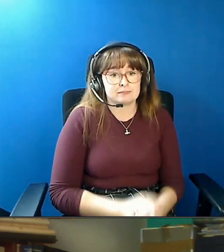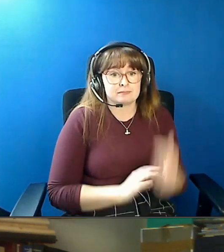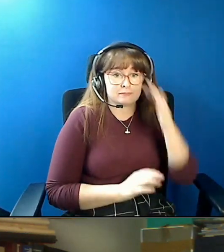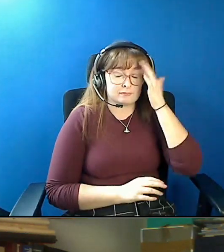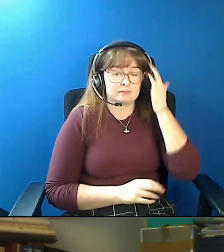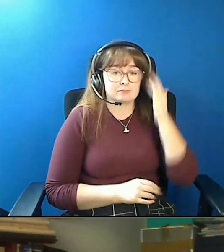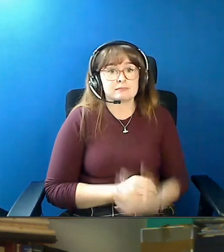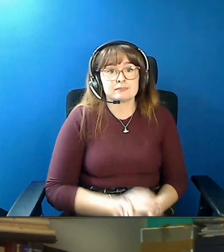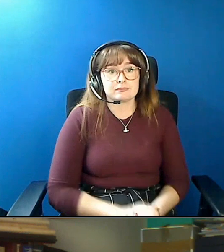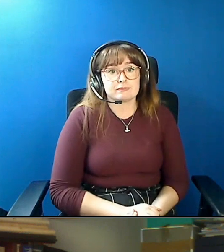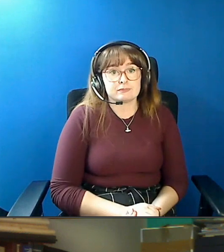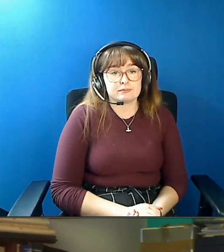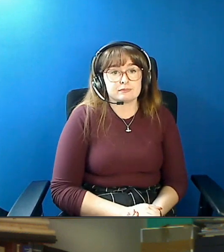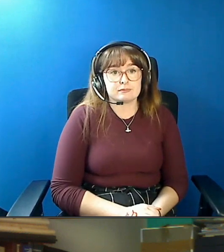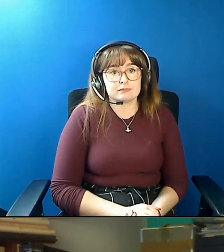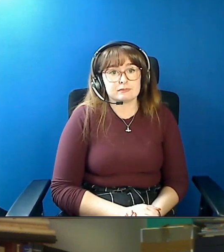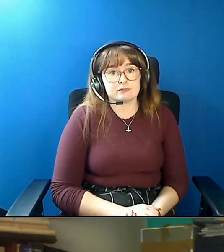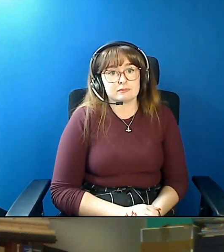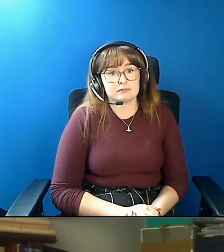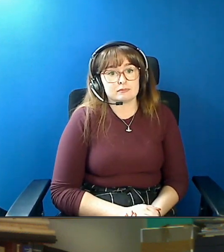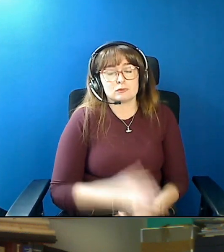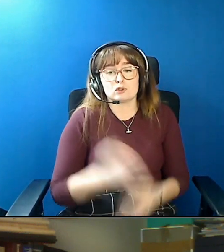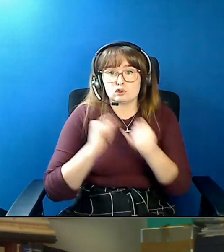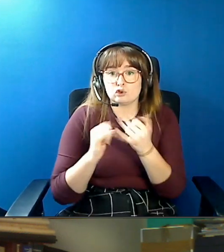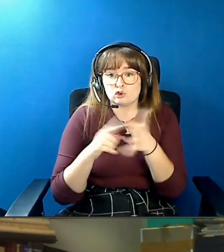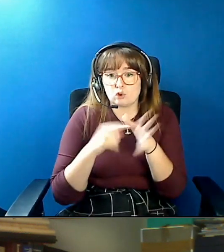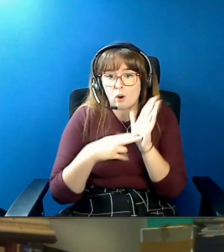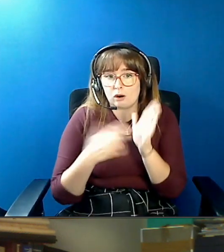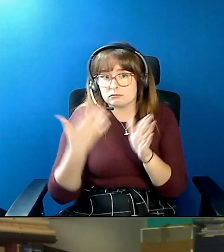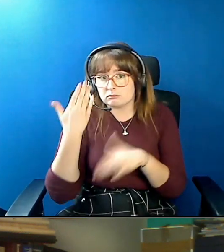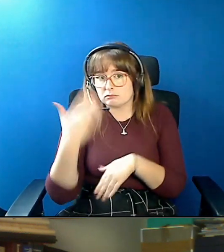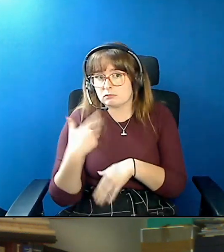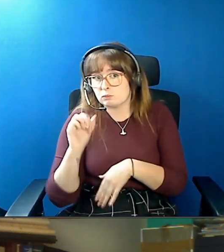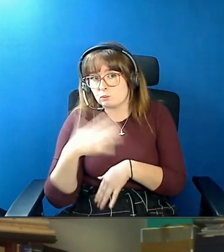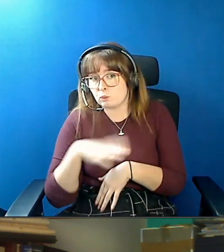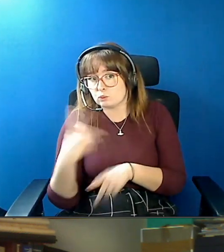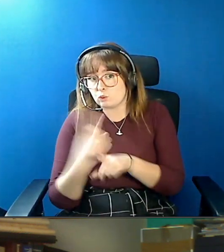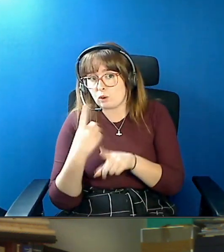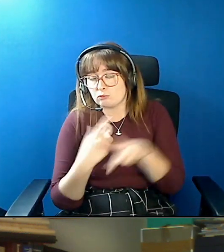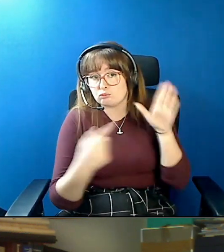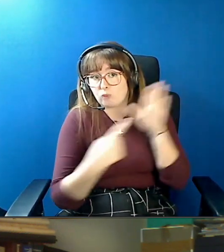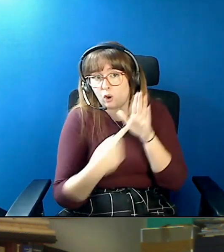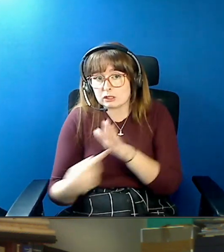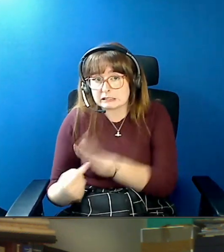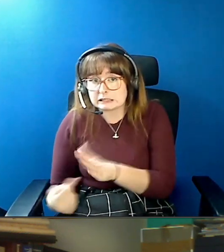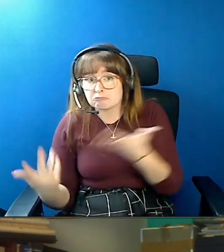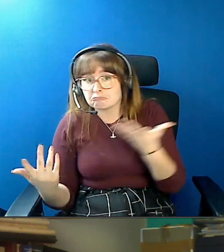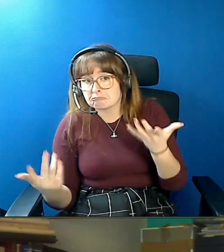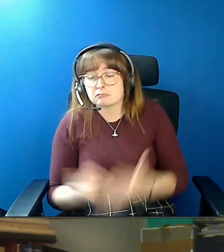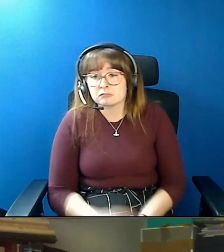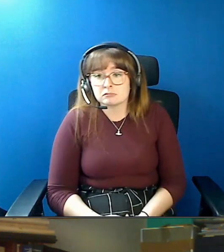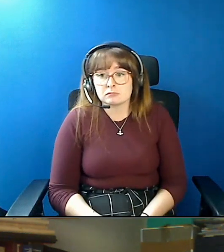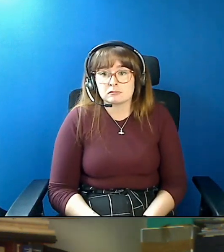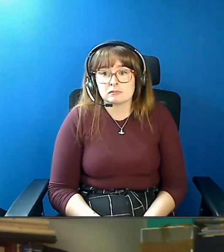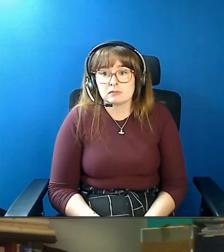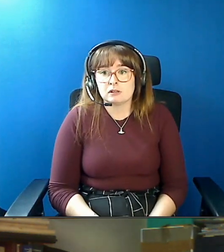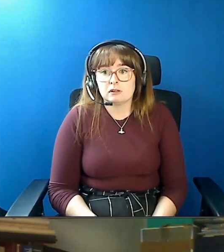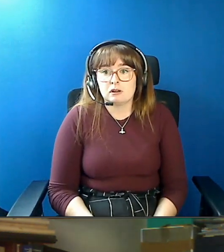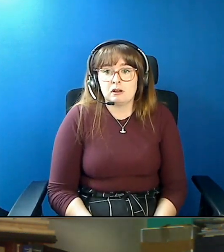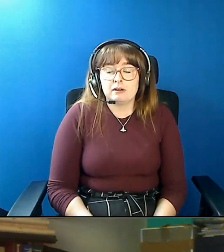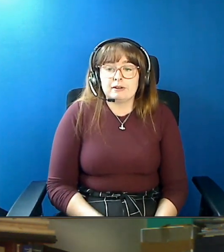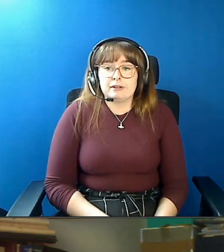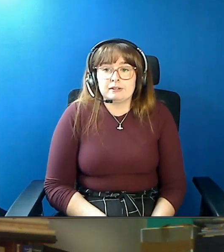ways. Sean, I don't know if you want to talk about the prioritization issue. Yeah, I mean, I